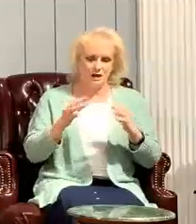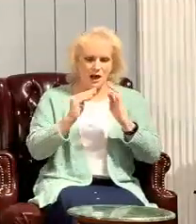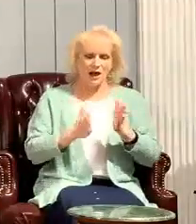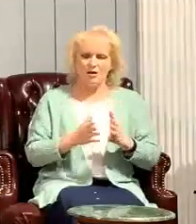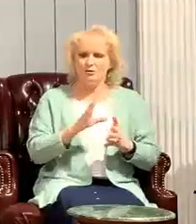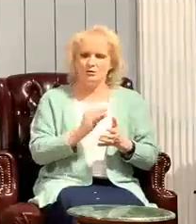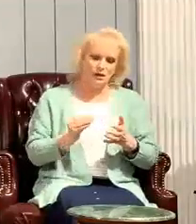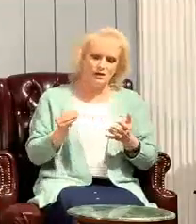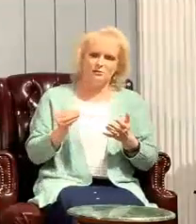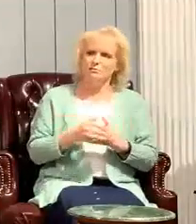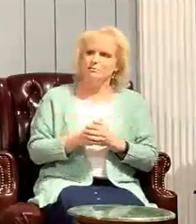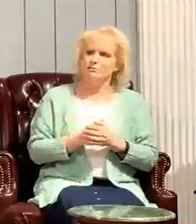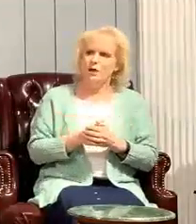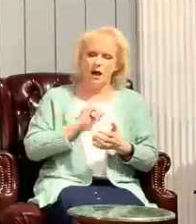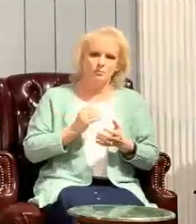deserve it.